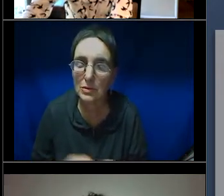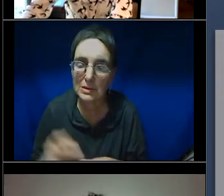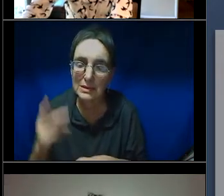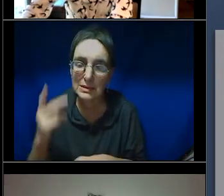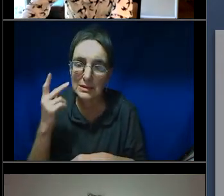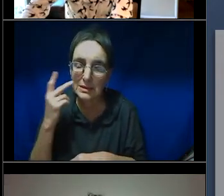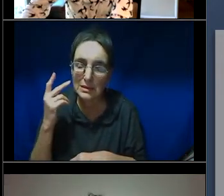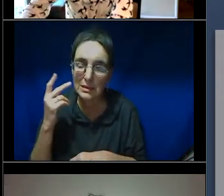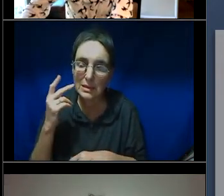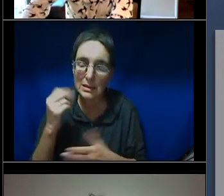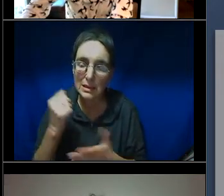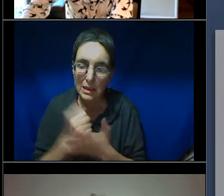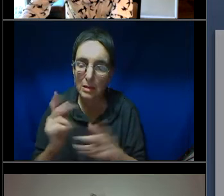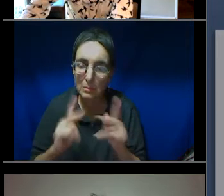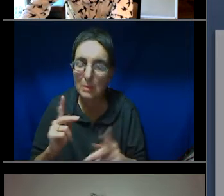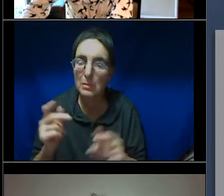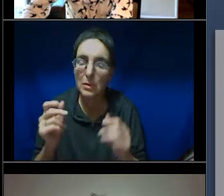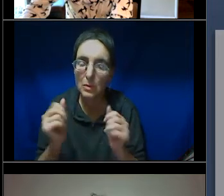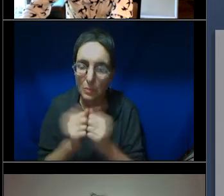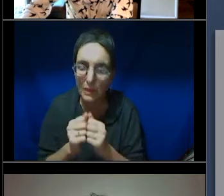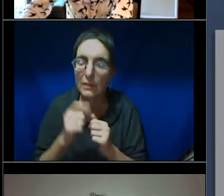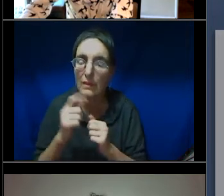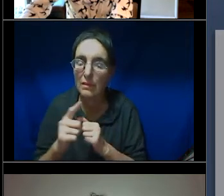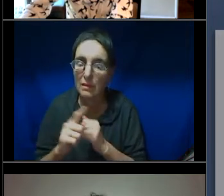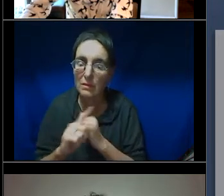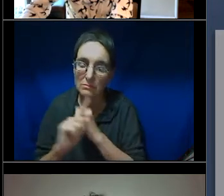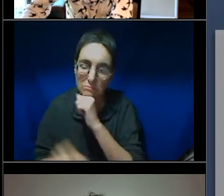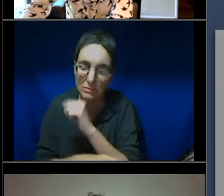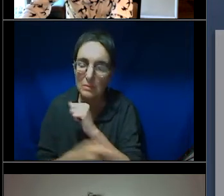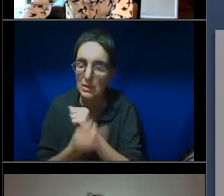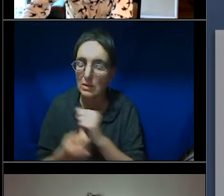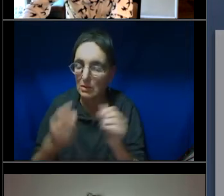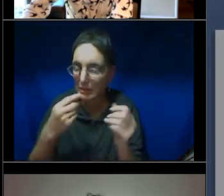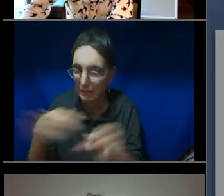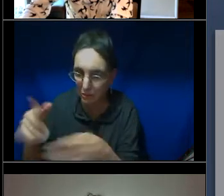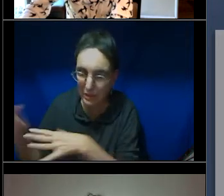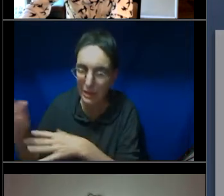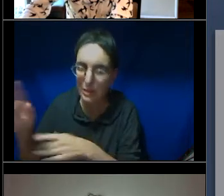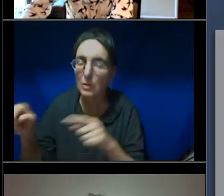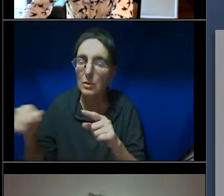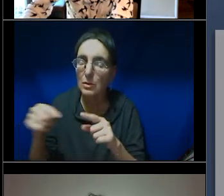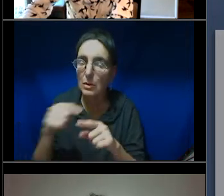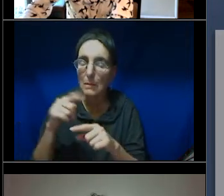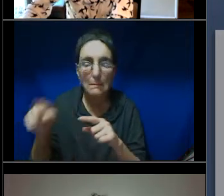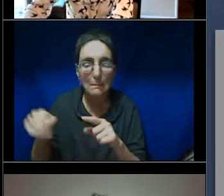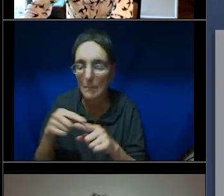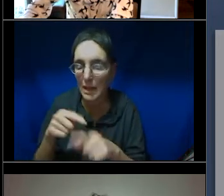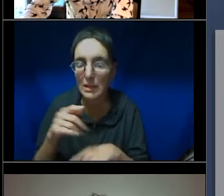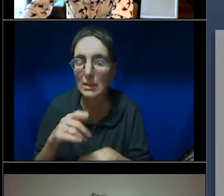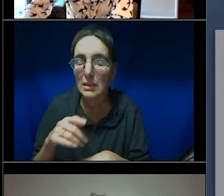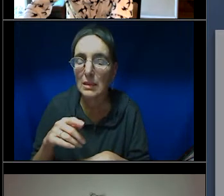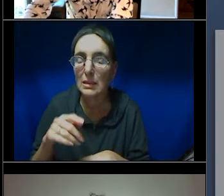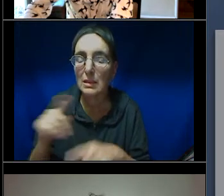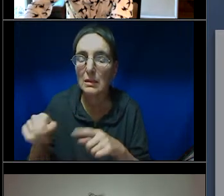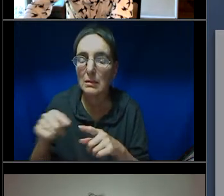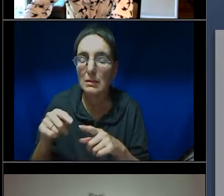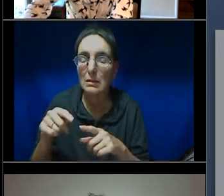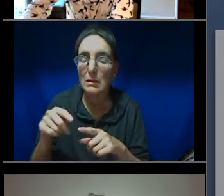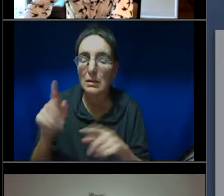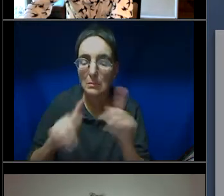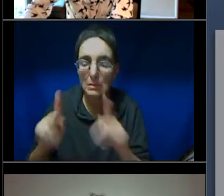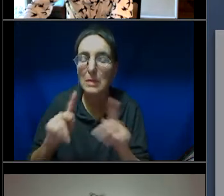clearing when sites like this get displaced. But the folks living here are people too, and deserve to be